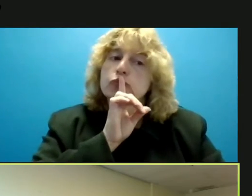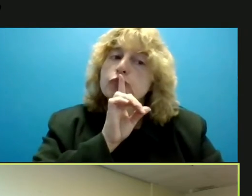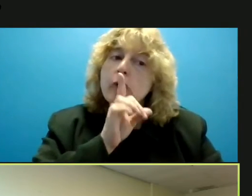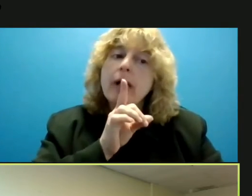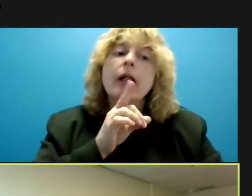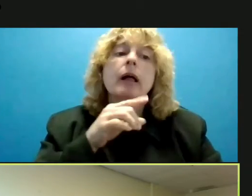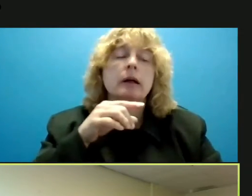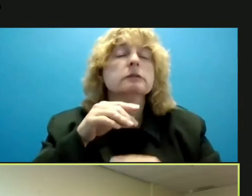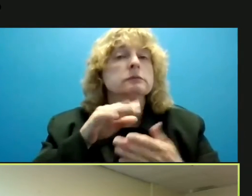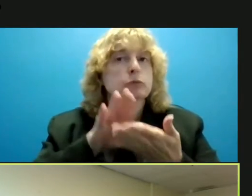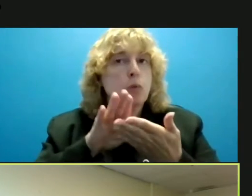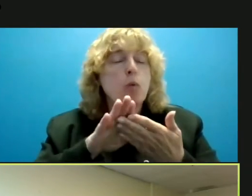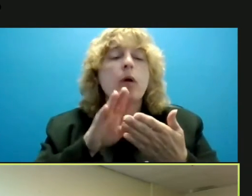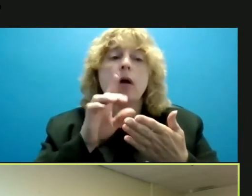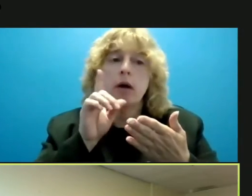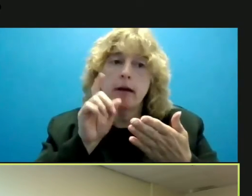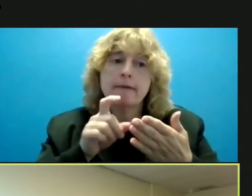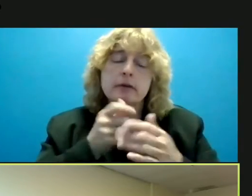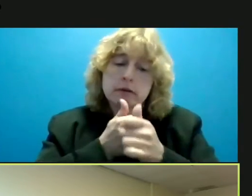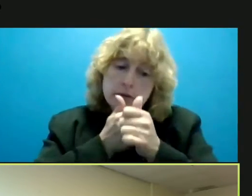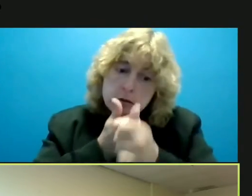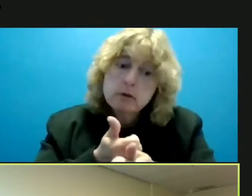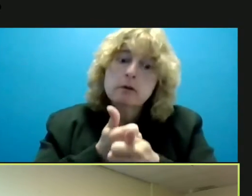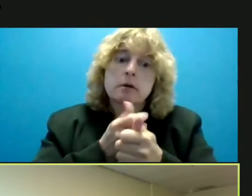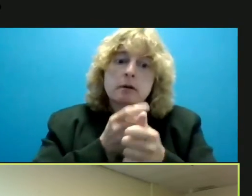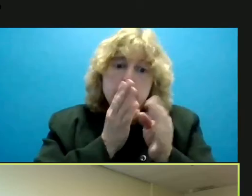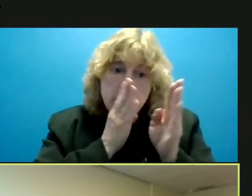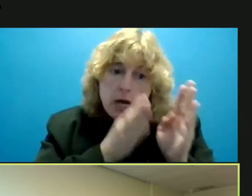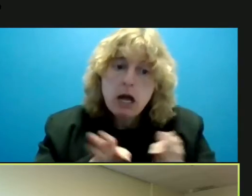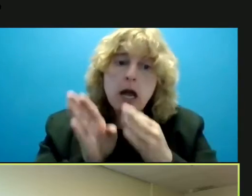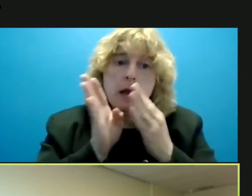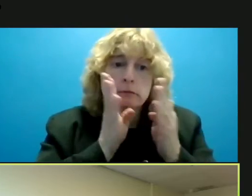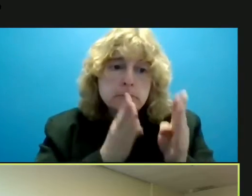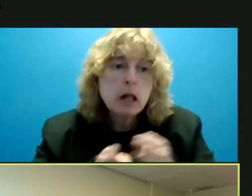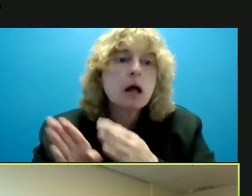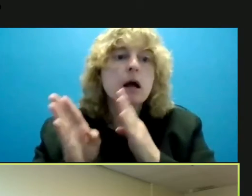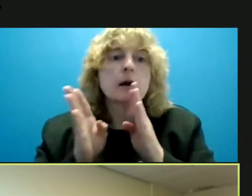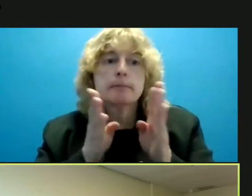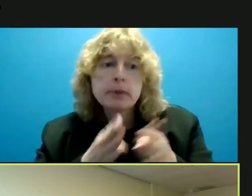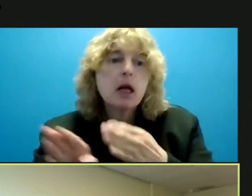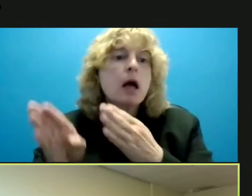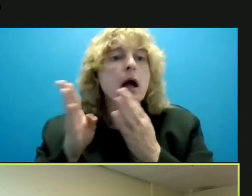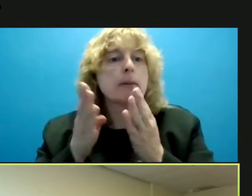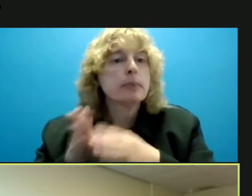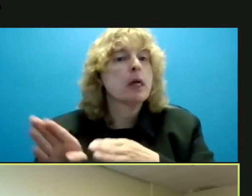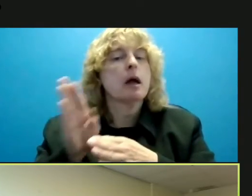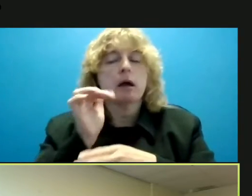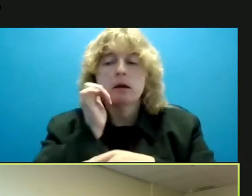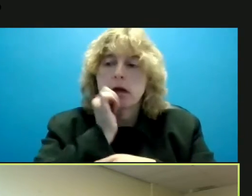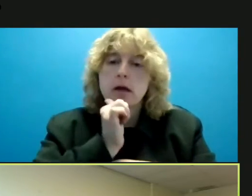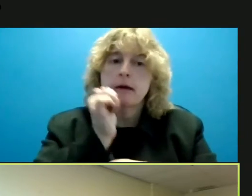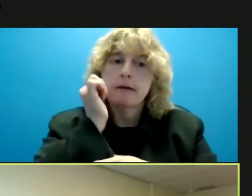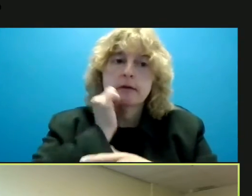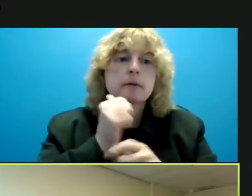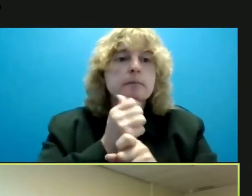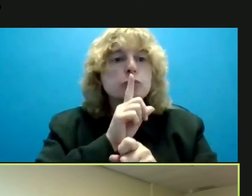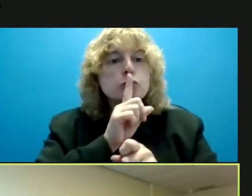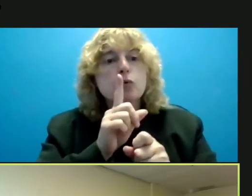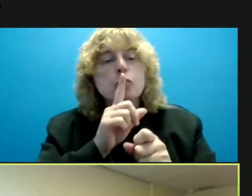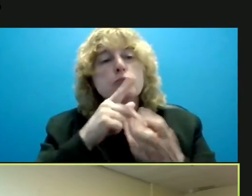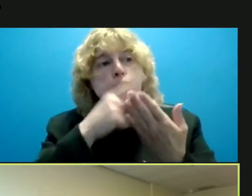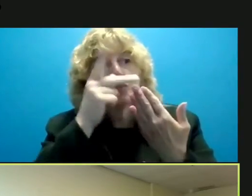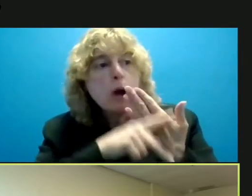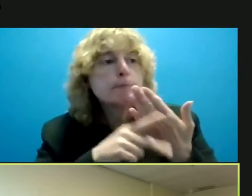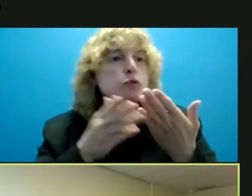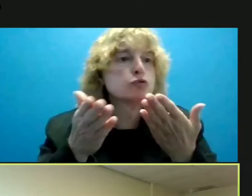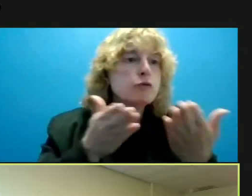Our school districts are planning every single day to make sure that the programs and services that they're putting